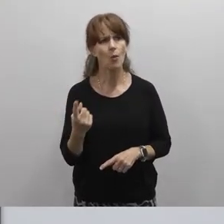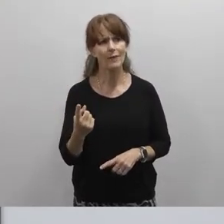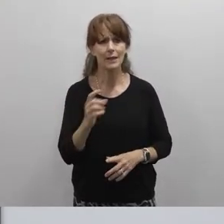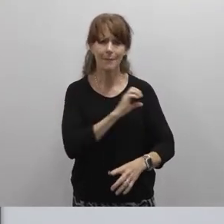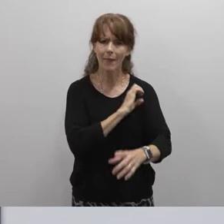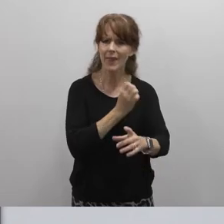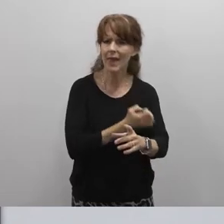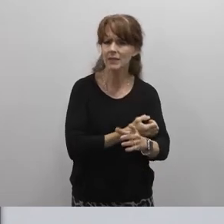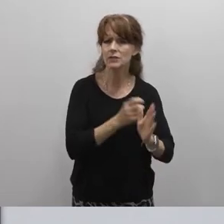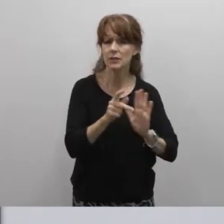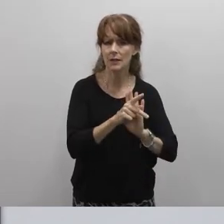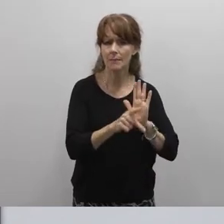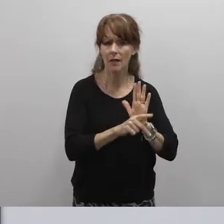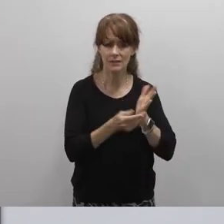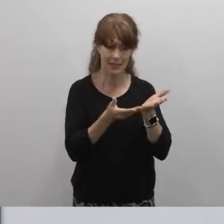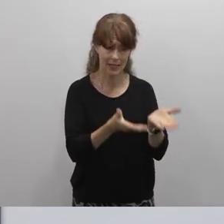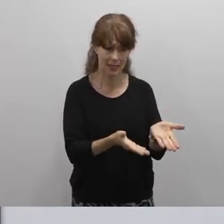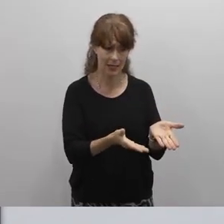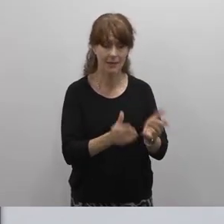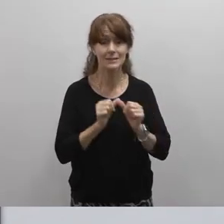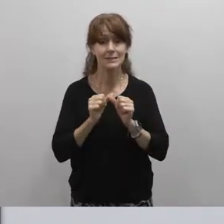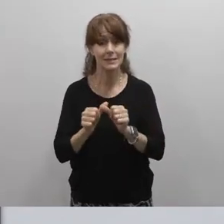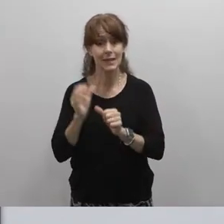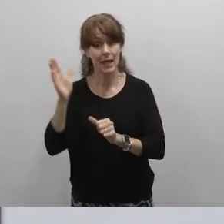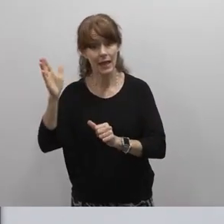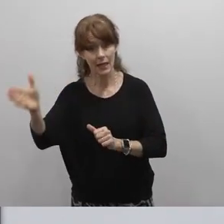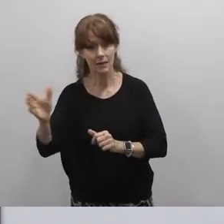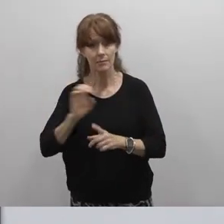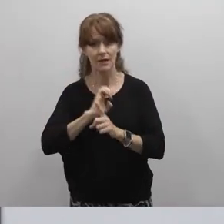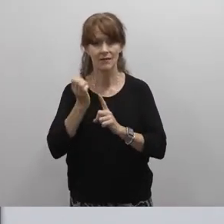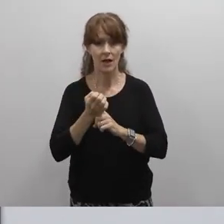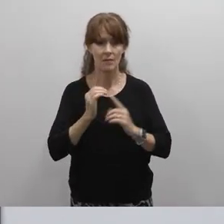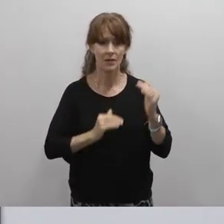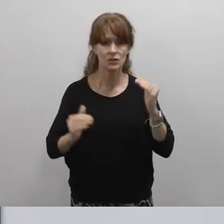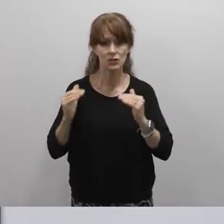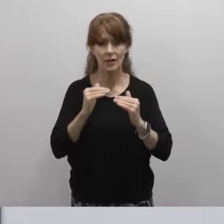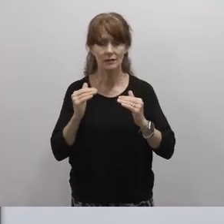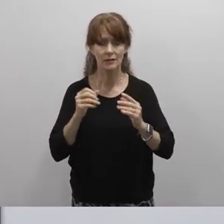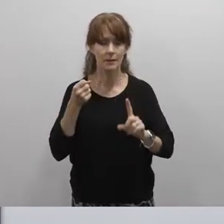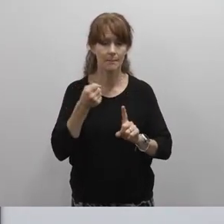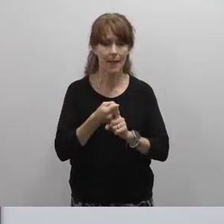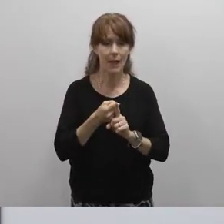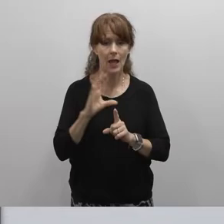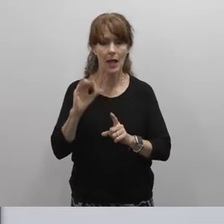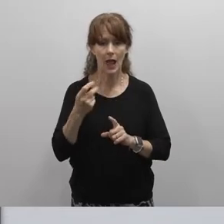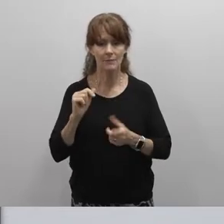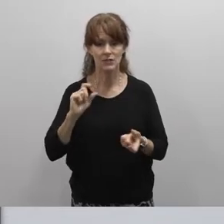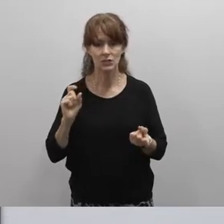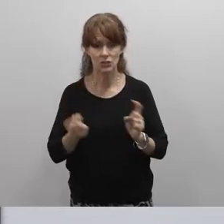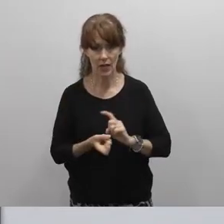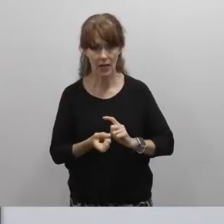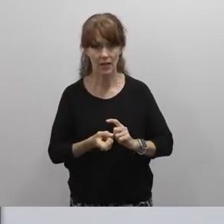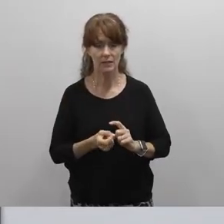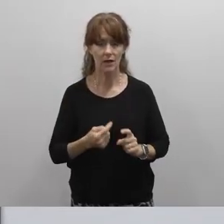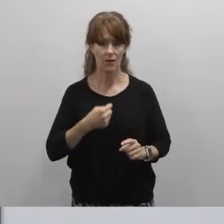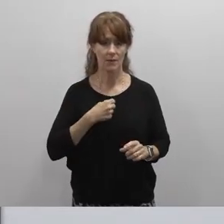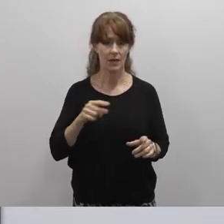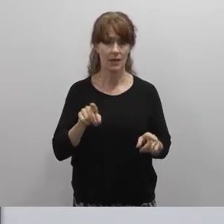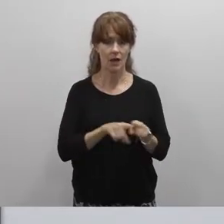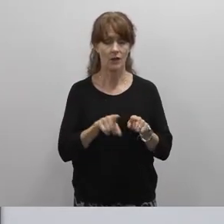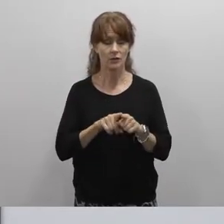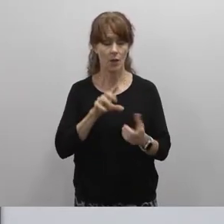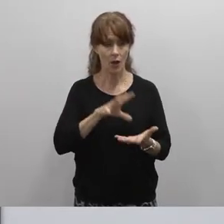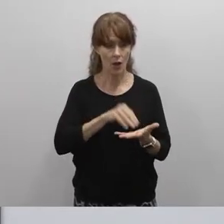energy policy that's in front of you today, but about sustainability, environmental justice, and the impact of climate change. So for me also is a great like